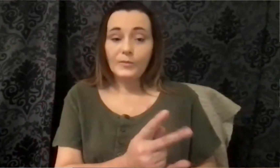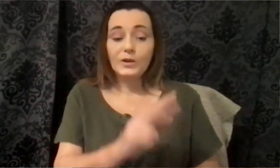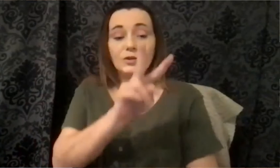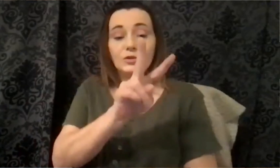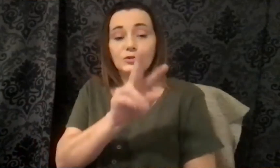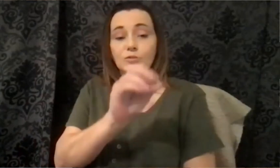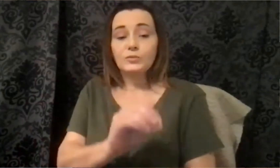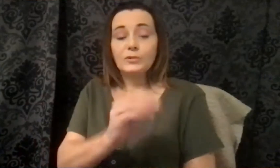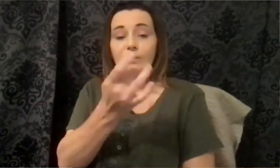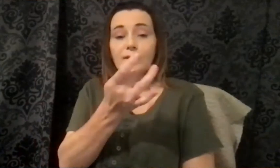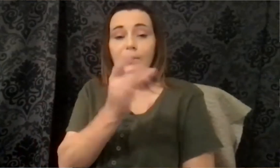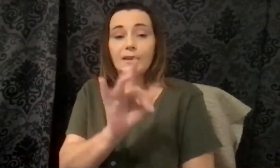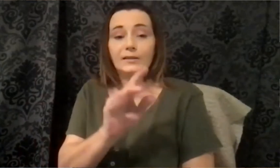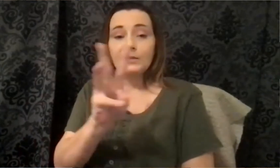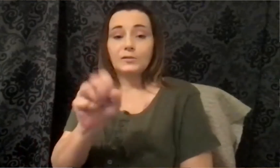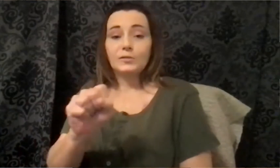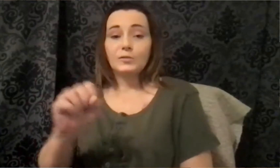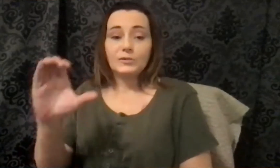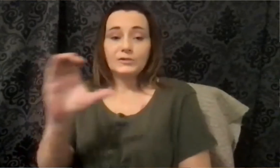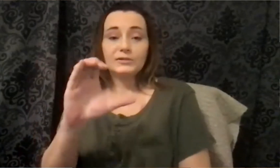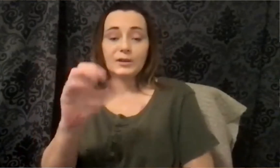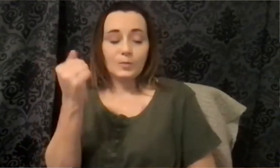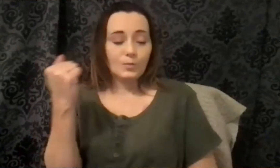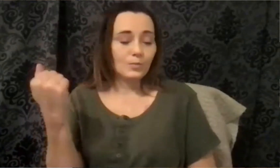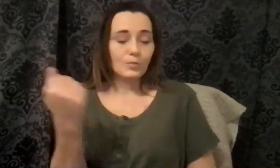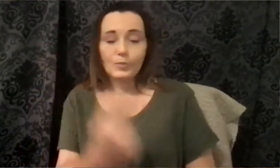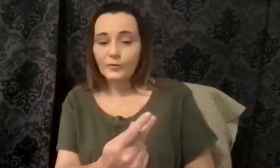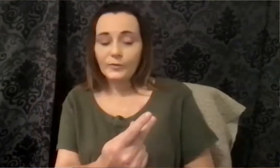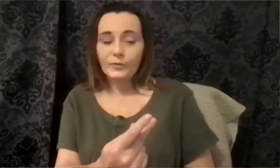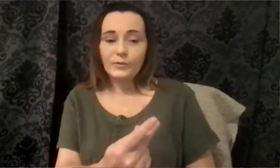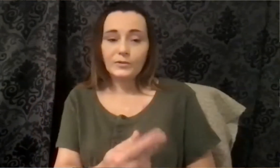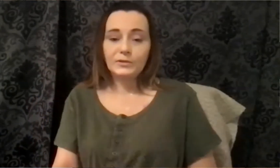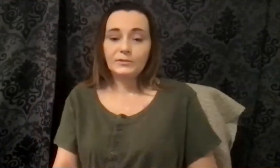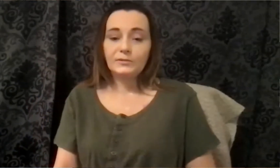2018 World Service Conference. A